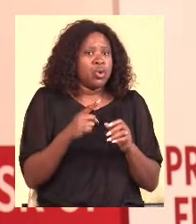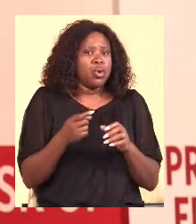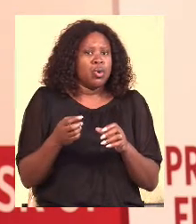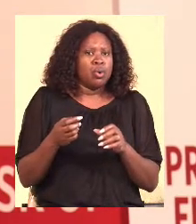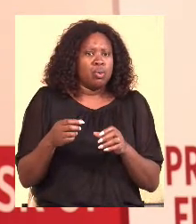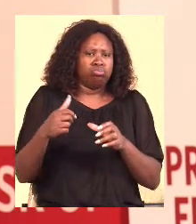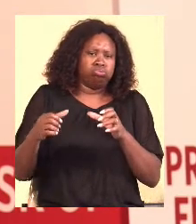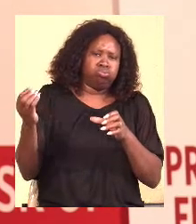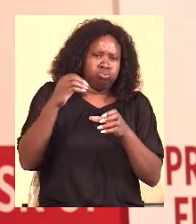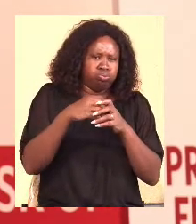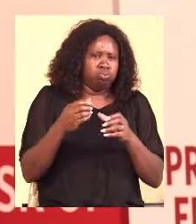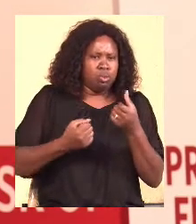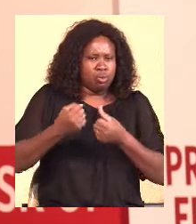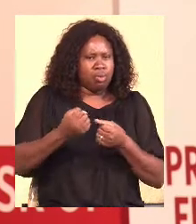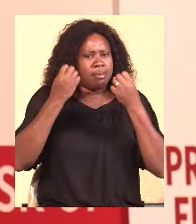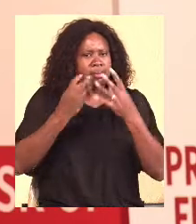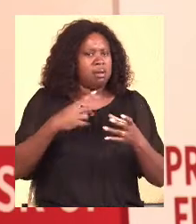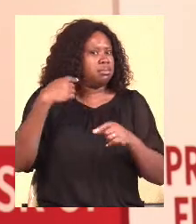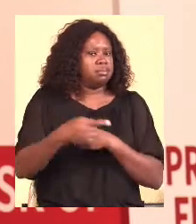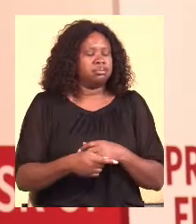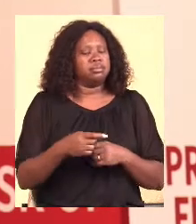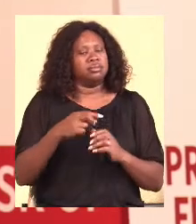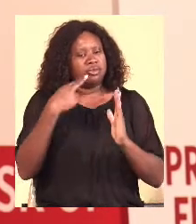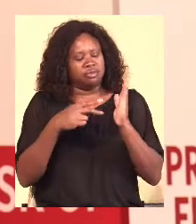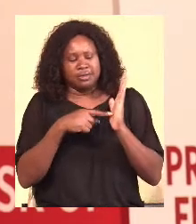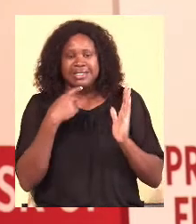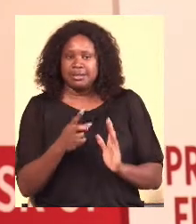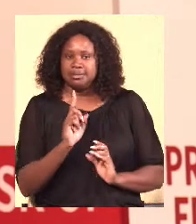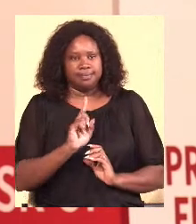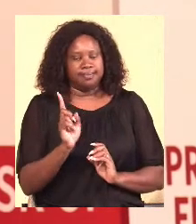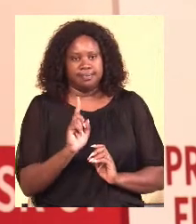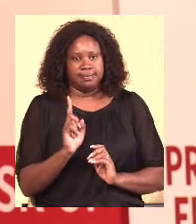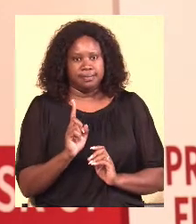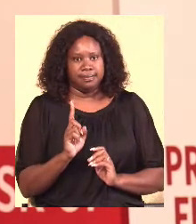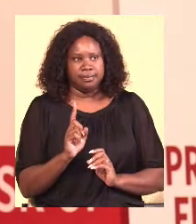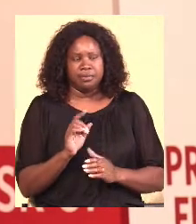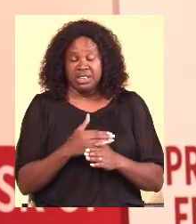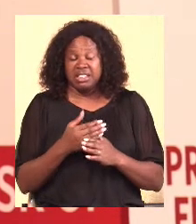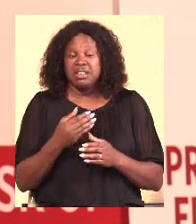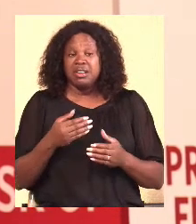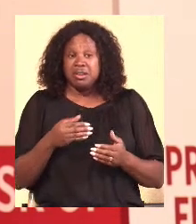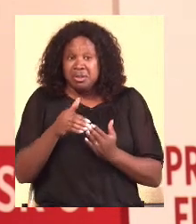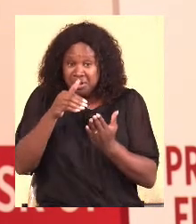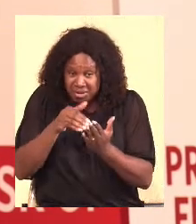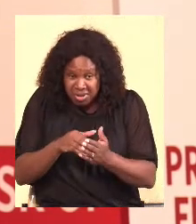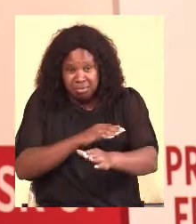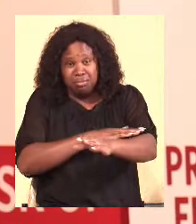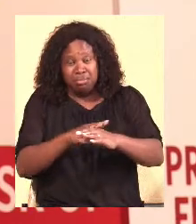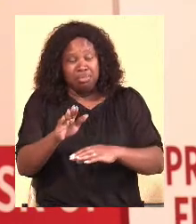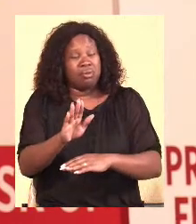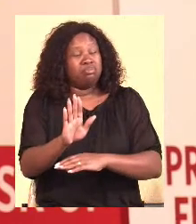of maximum permissible passengers so that you don't leave your passengers stranded at the roadblocks.